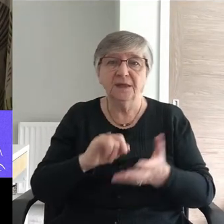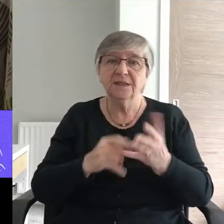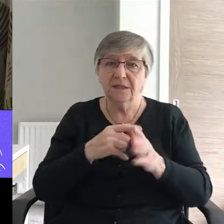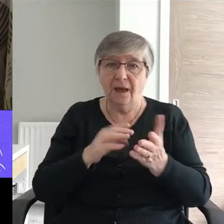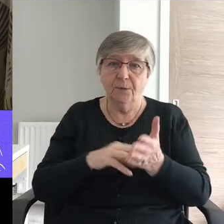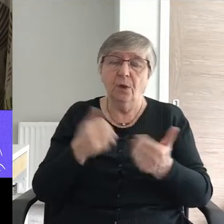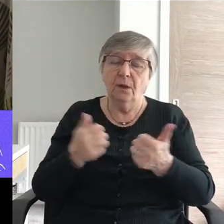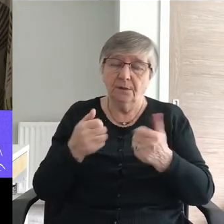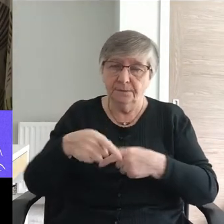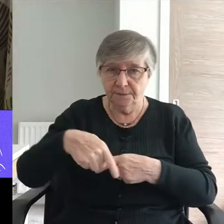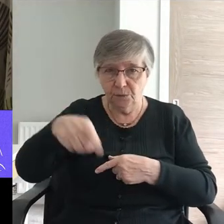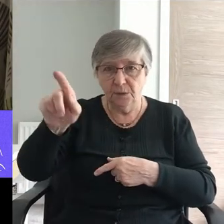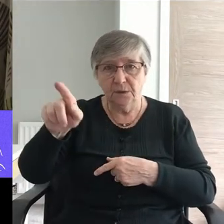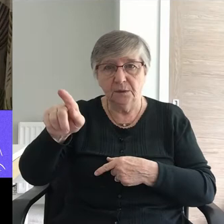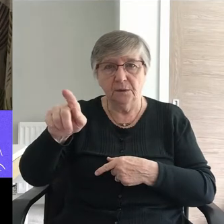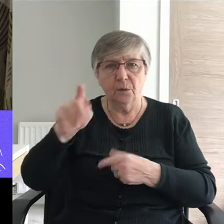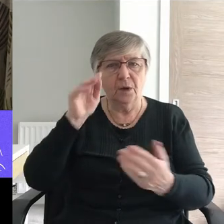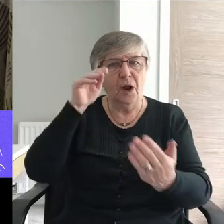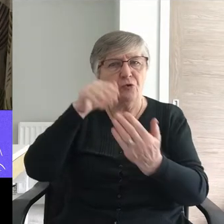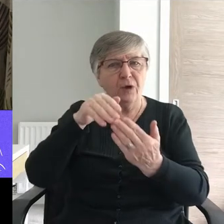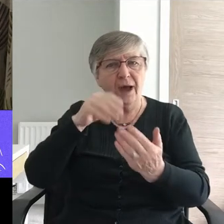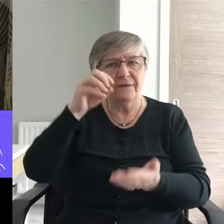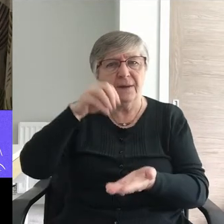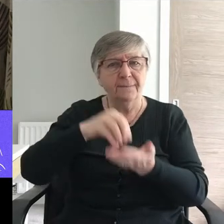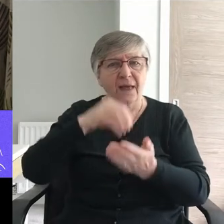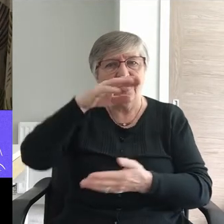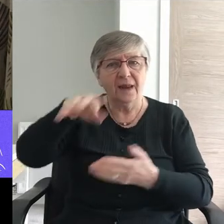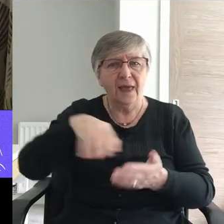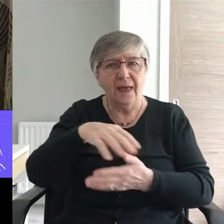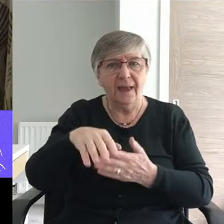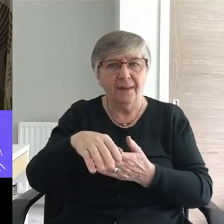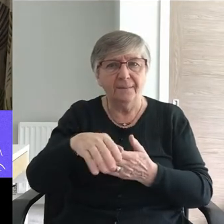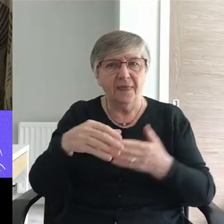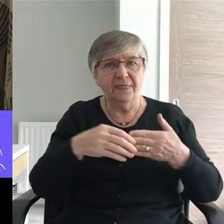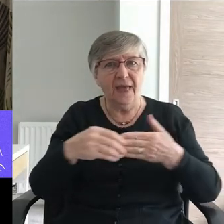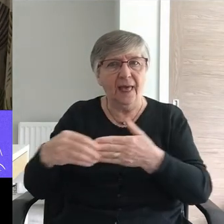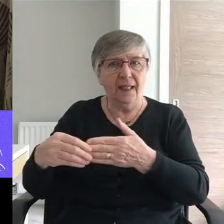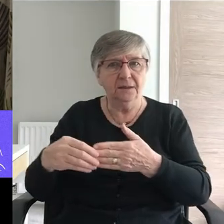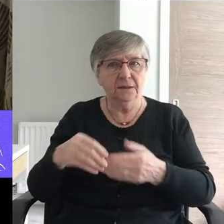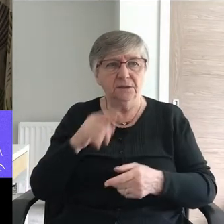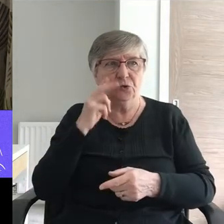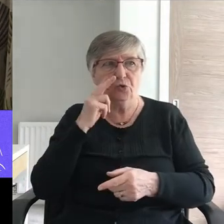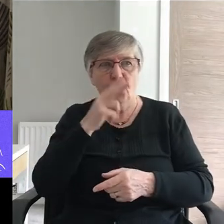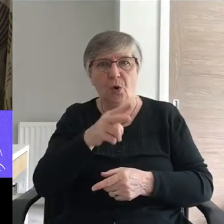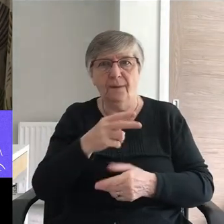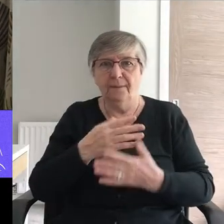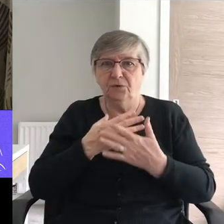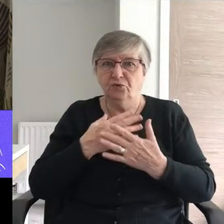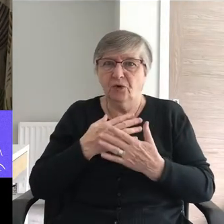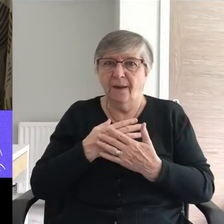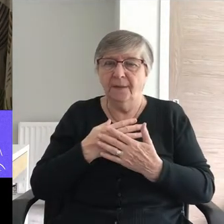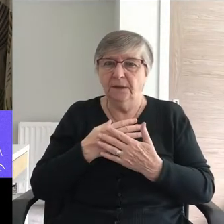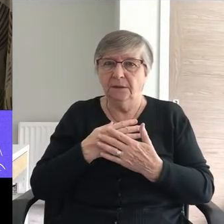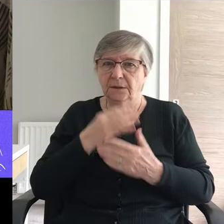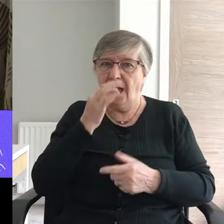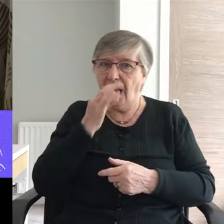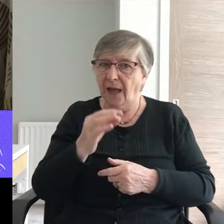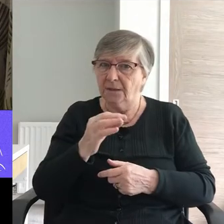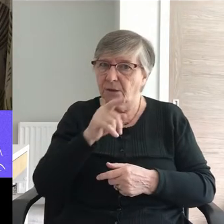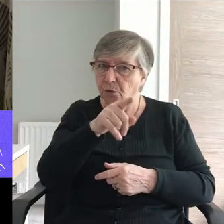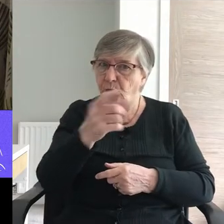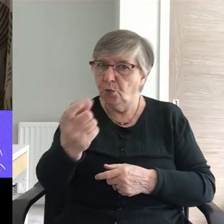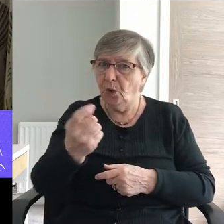Samuel did what the Lord said. When he arrived at Bethlehem, the elders of the town trembled when they met him. They